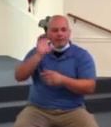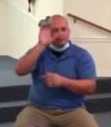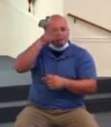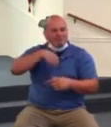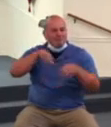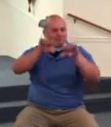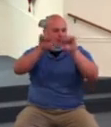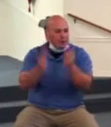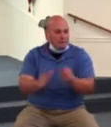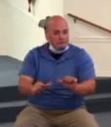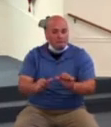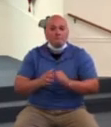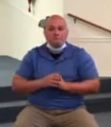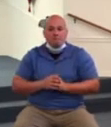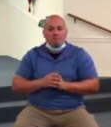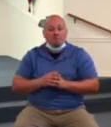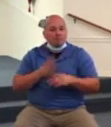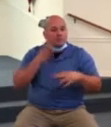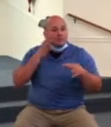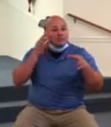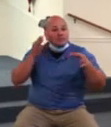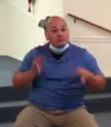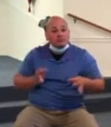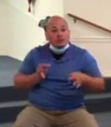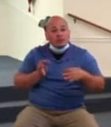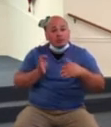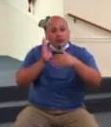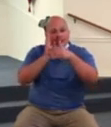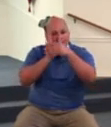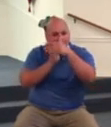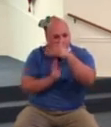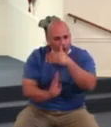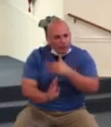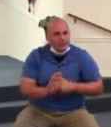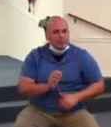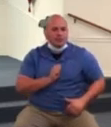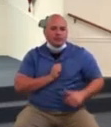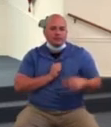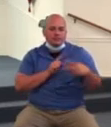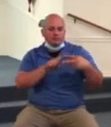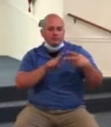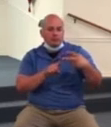humble ourselves and follow Jesus, whatever the cost.